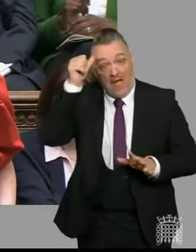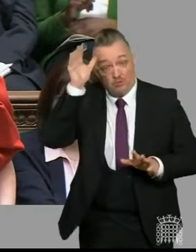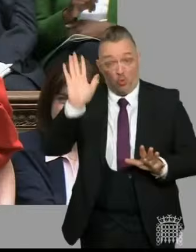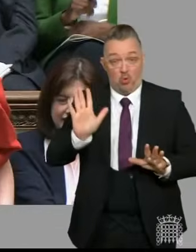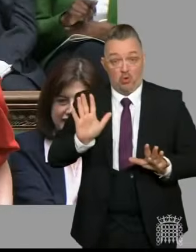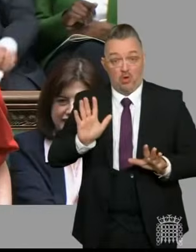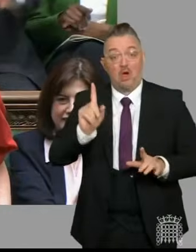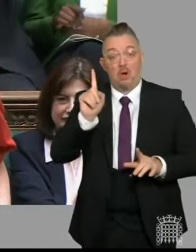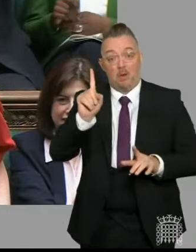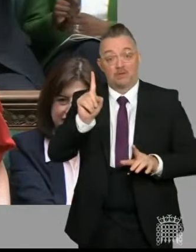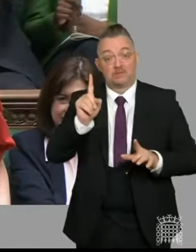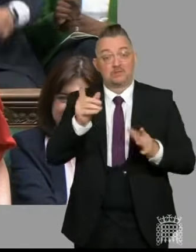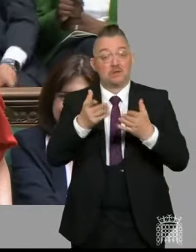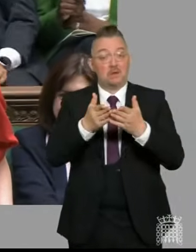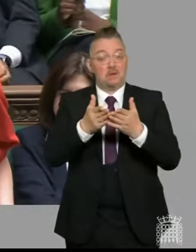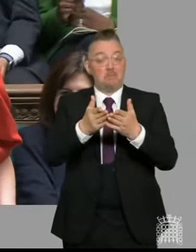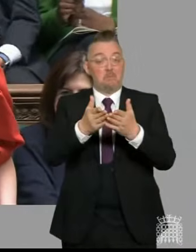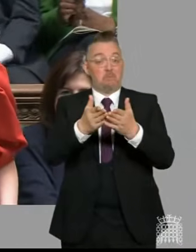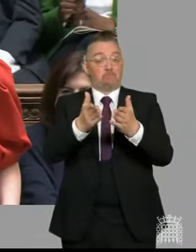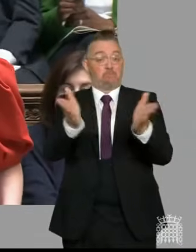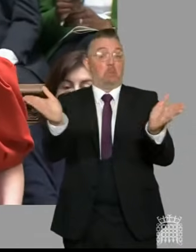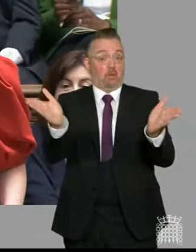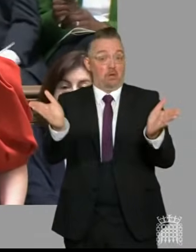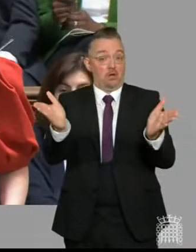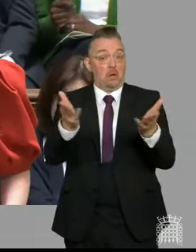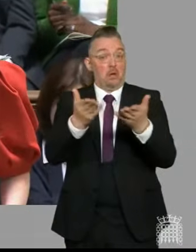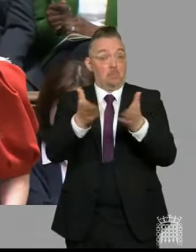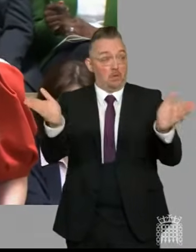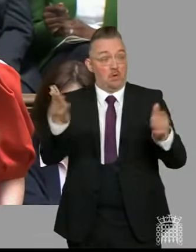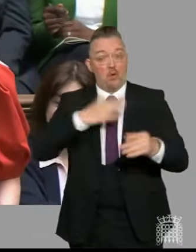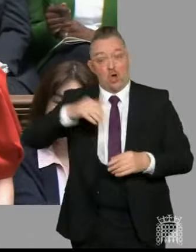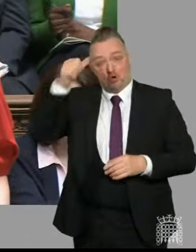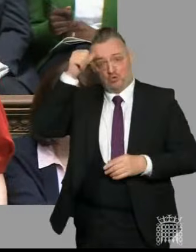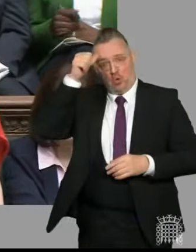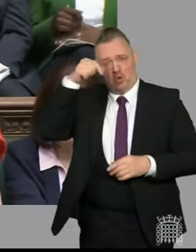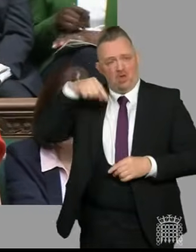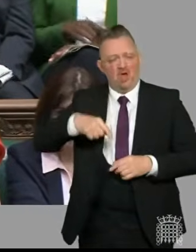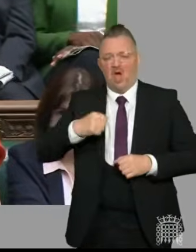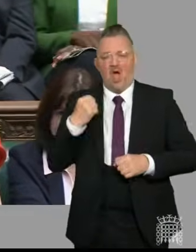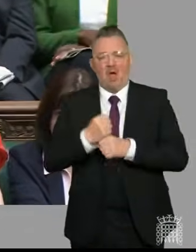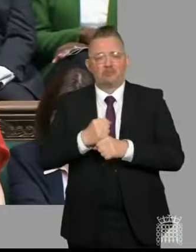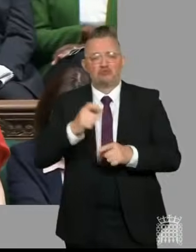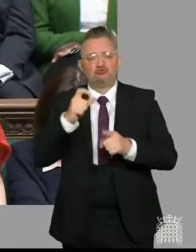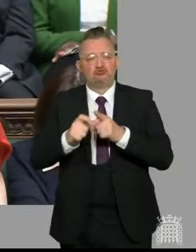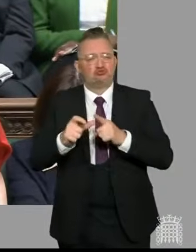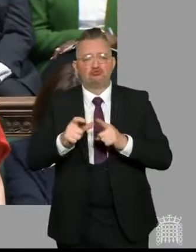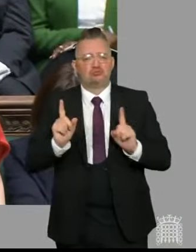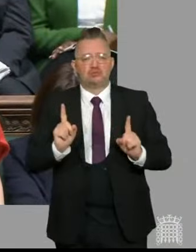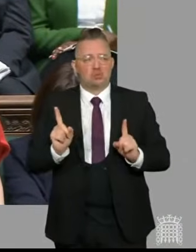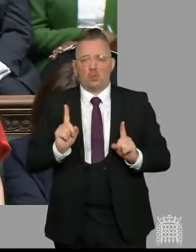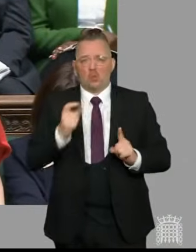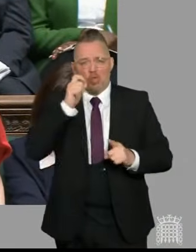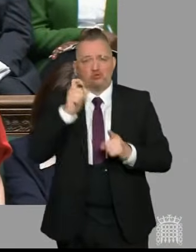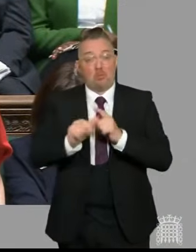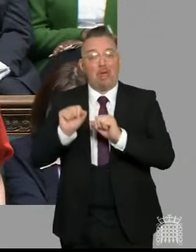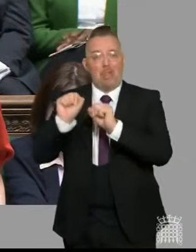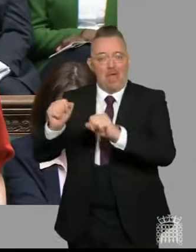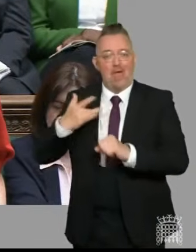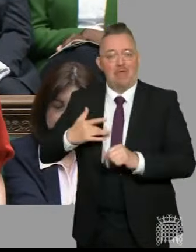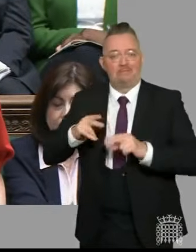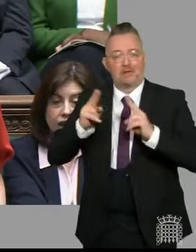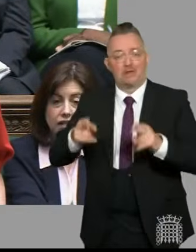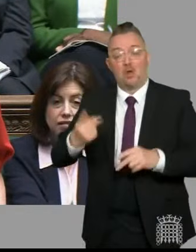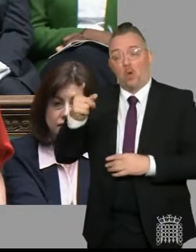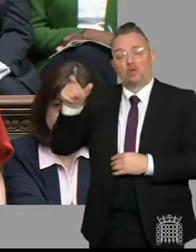public want to know what this government is going to do about theirs. Yeah. Natalie from Brighton has been served with